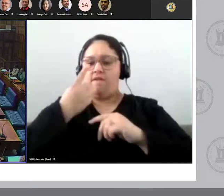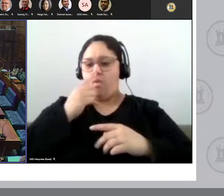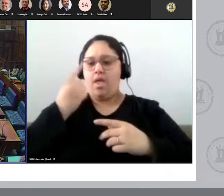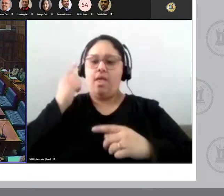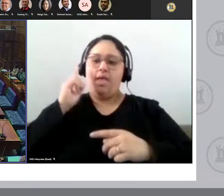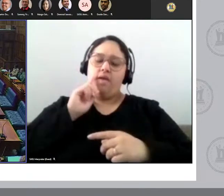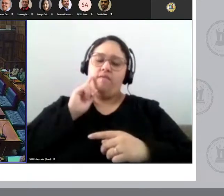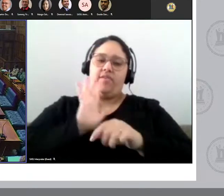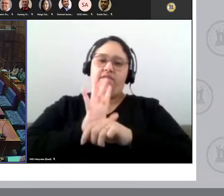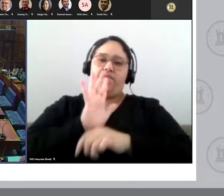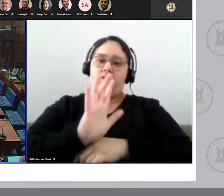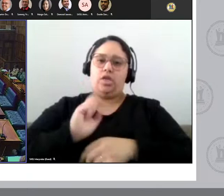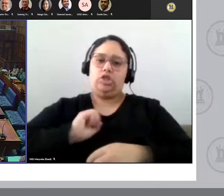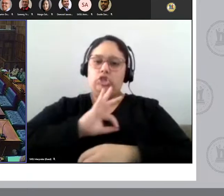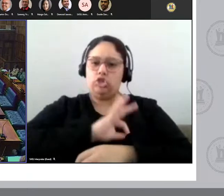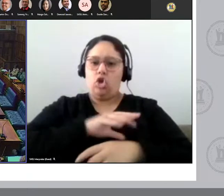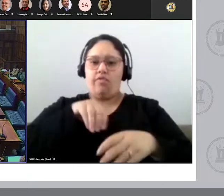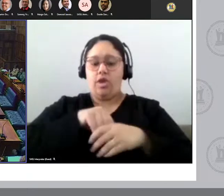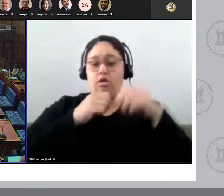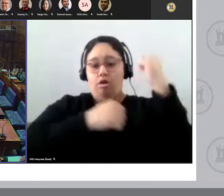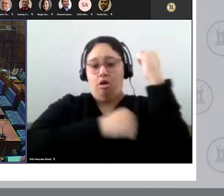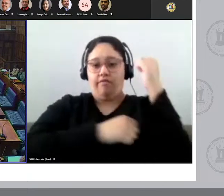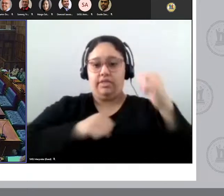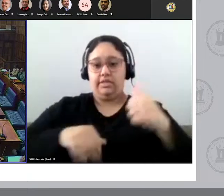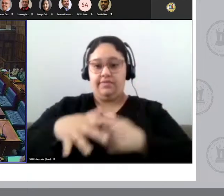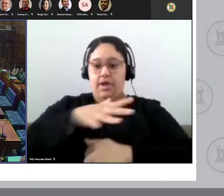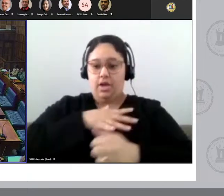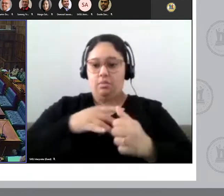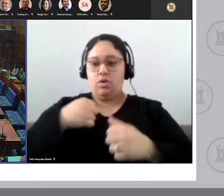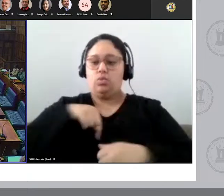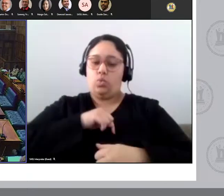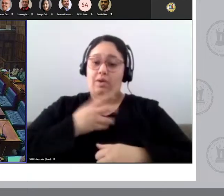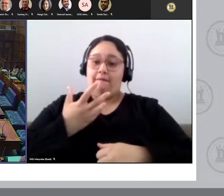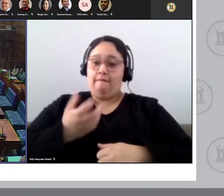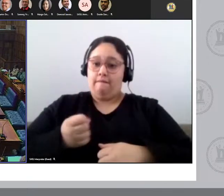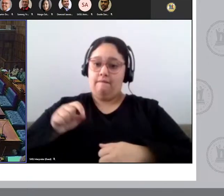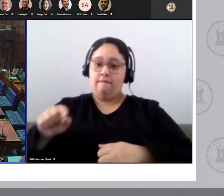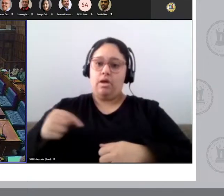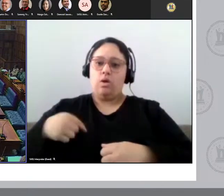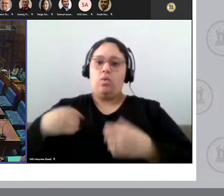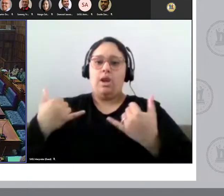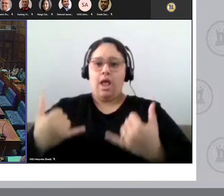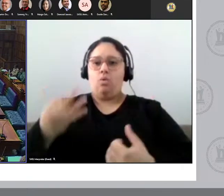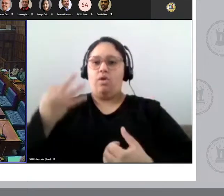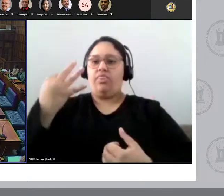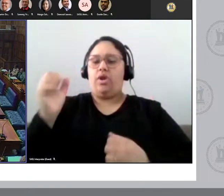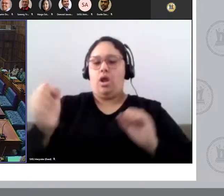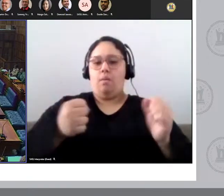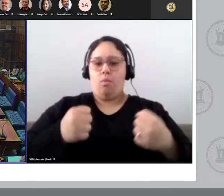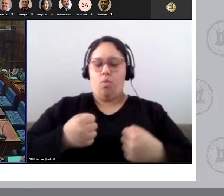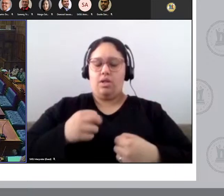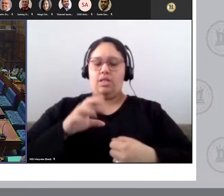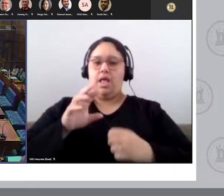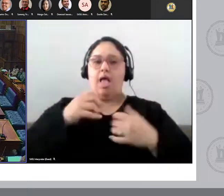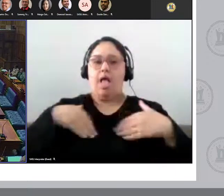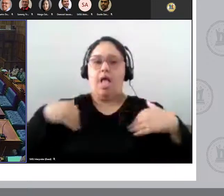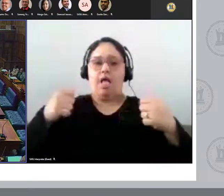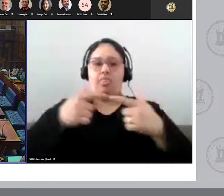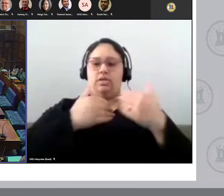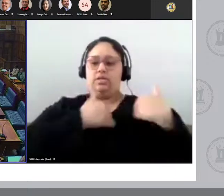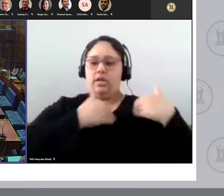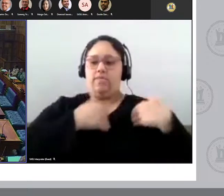in the office environment, which we have. We've got 3 appointed health and safety reps, and